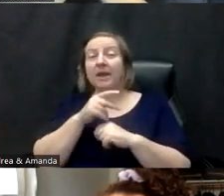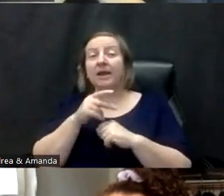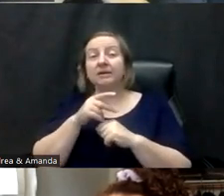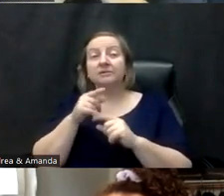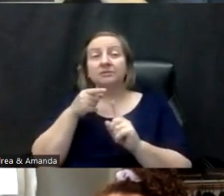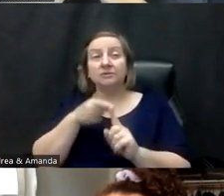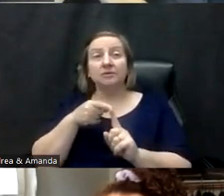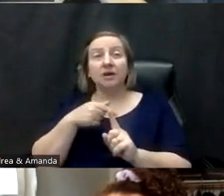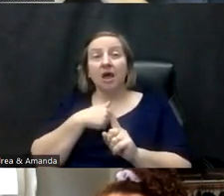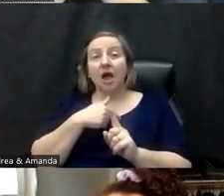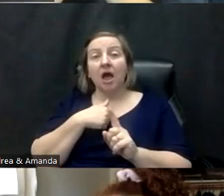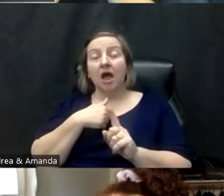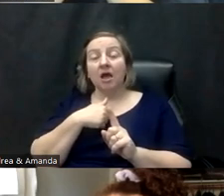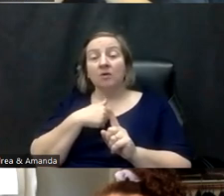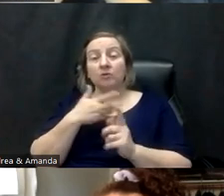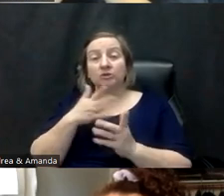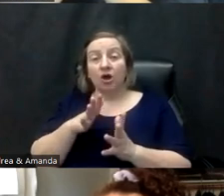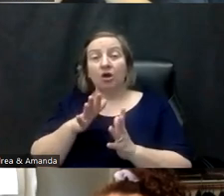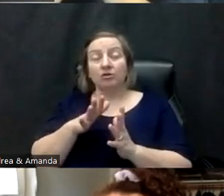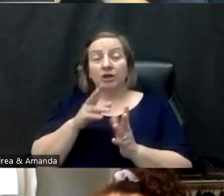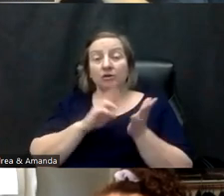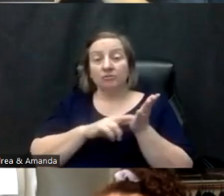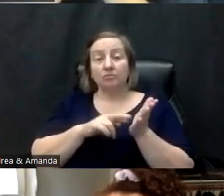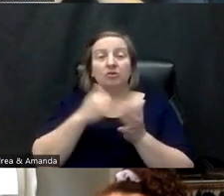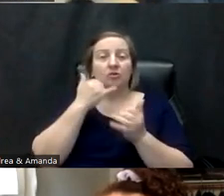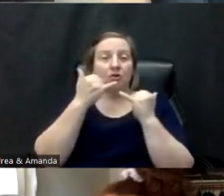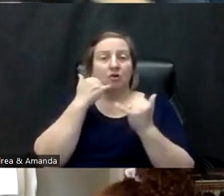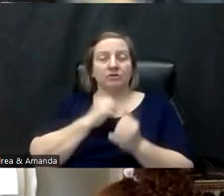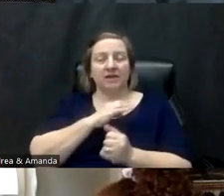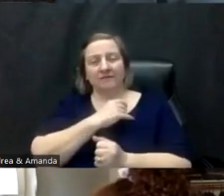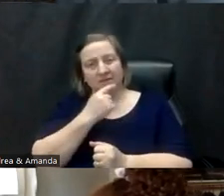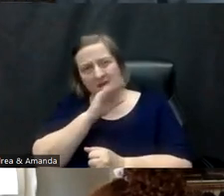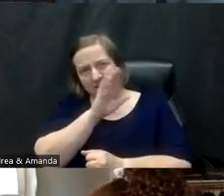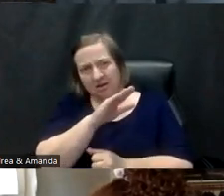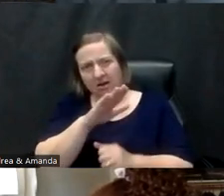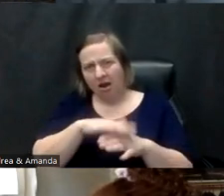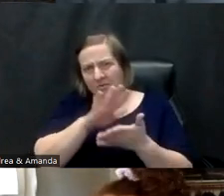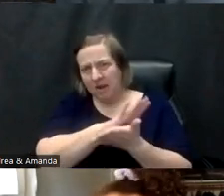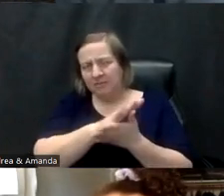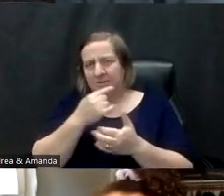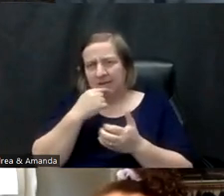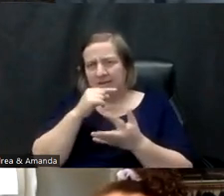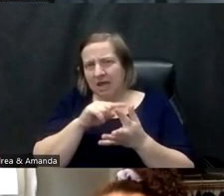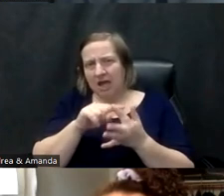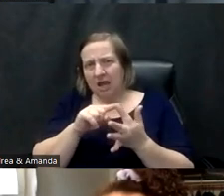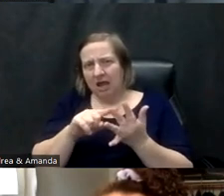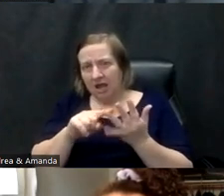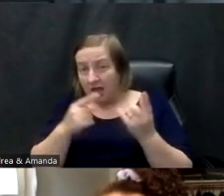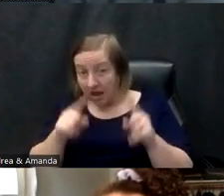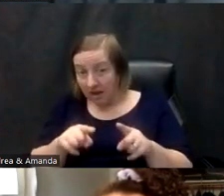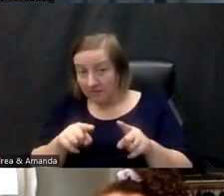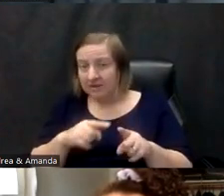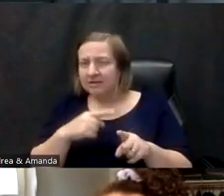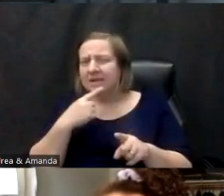that I was assigned to and calling the staff and saying, hey, on paper, it says this is what happens, blah, blah, blah. Can you tell me what